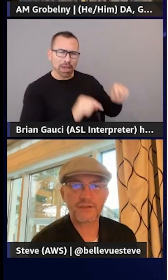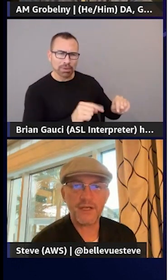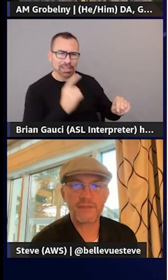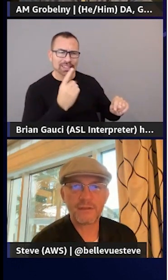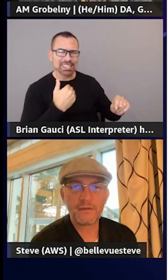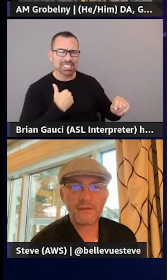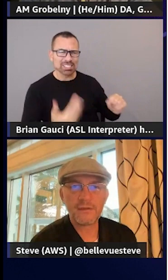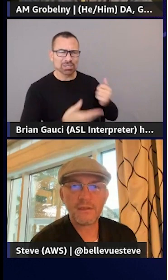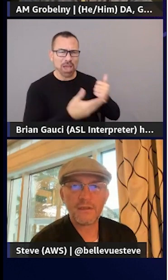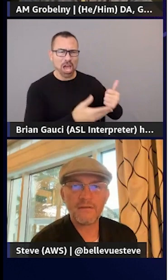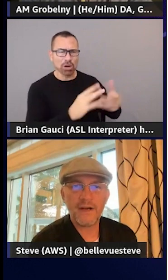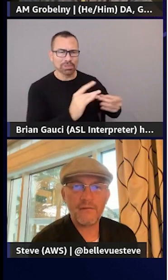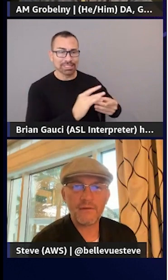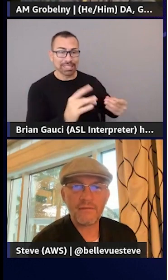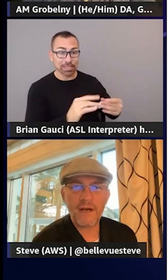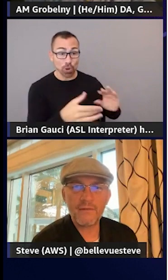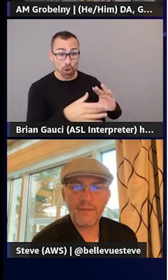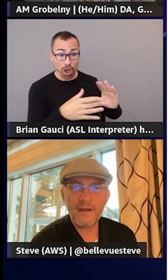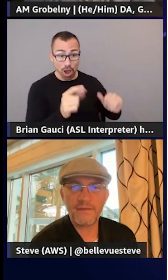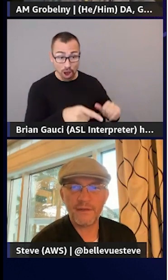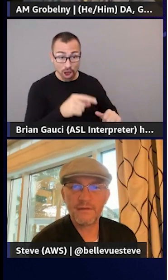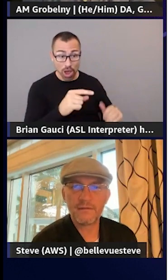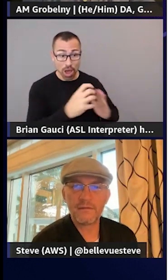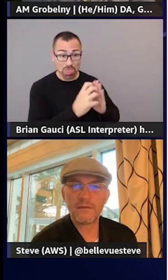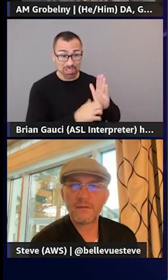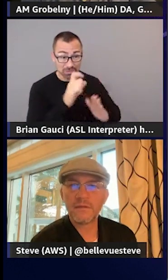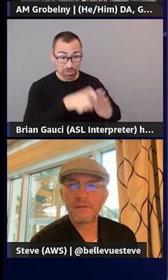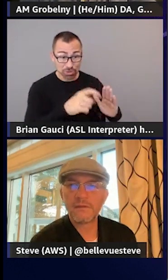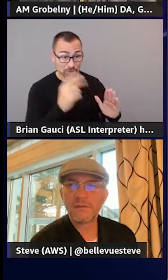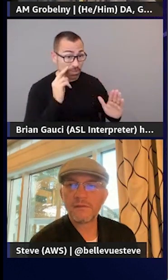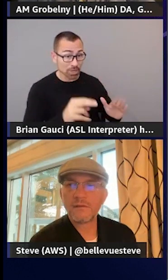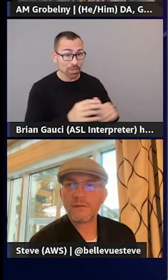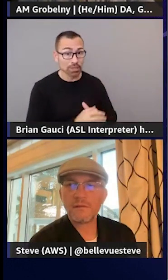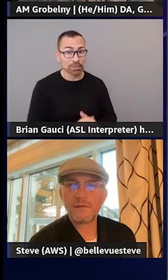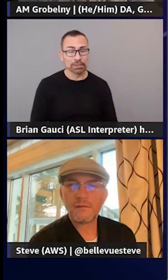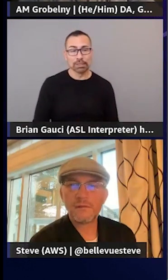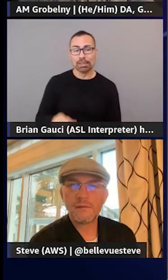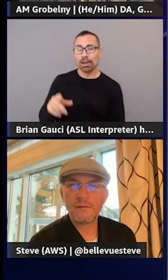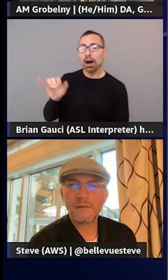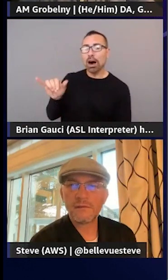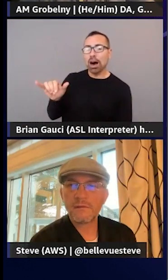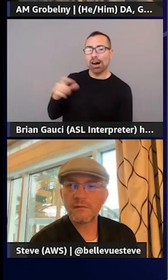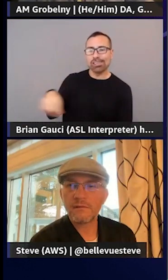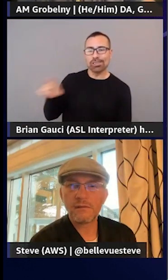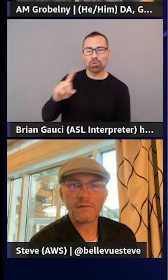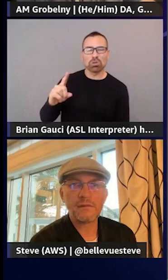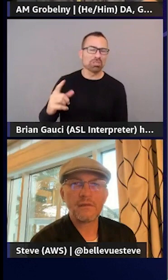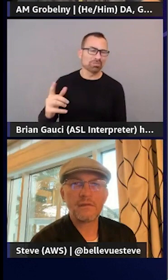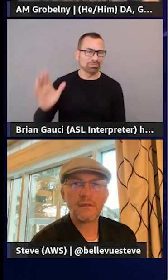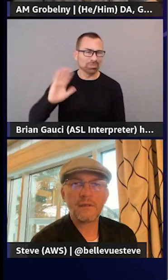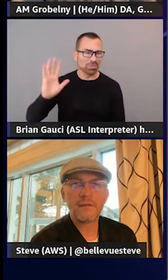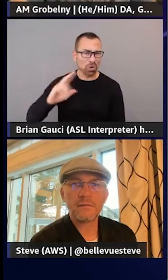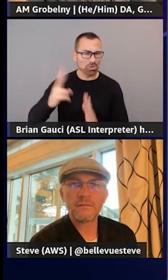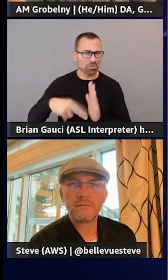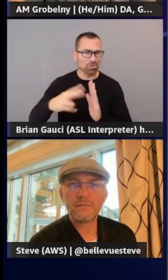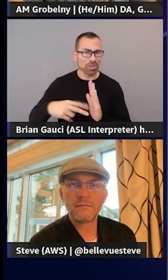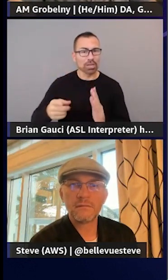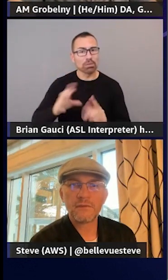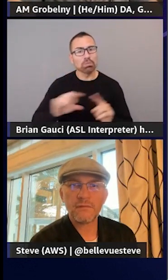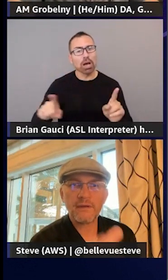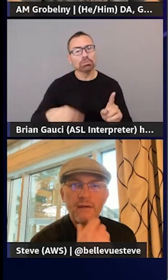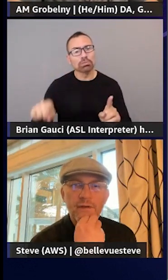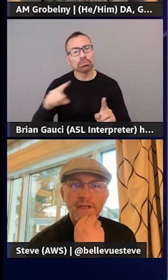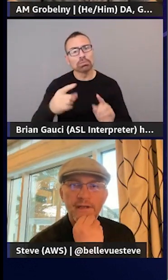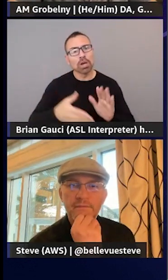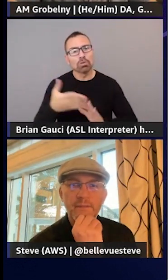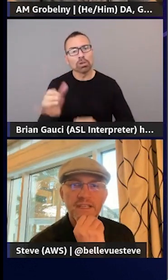on that script. Oh, should we run the help text? We were kind of reading the help text here already, but I'll run it too, just to.